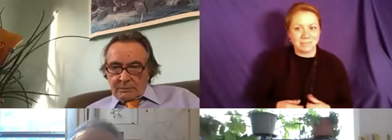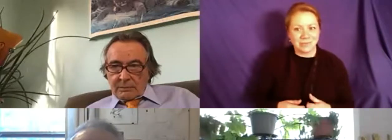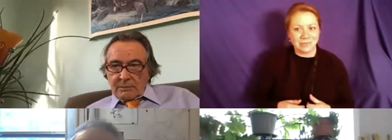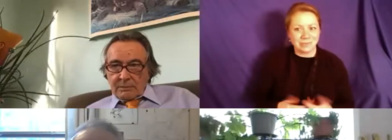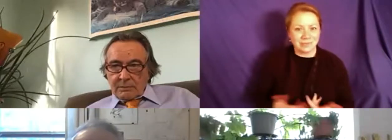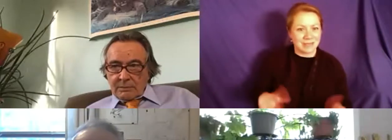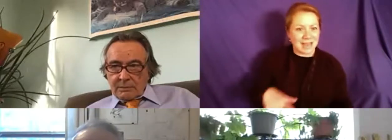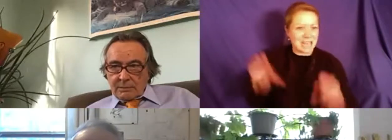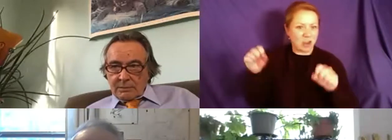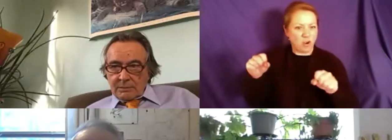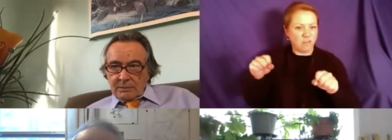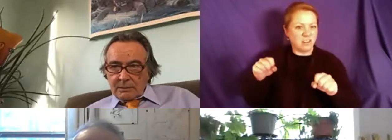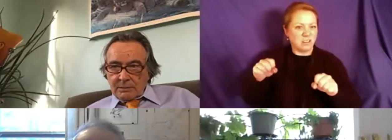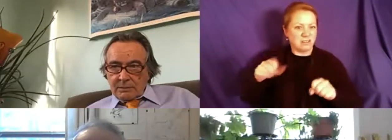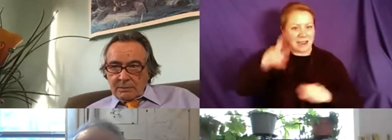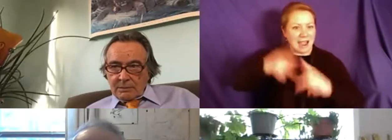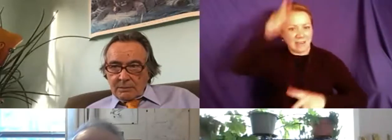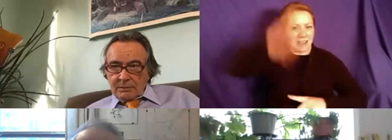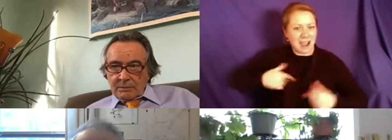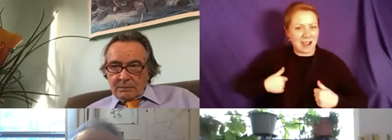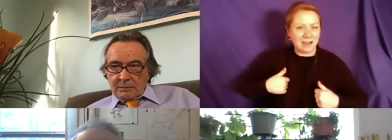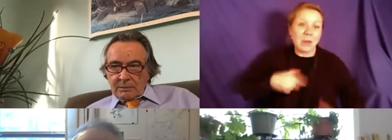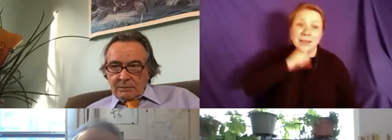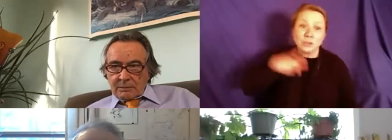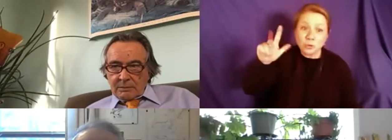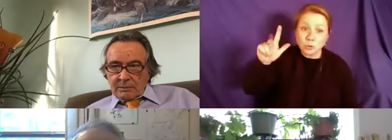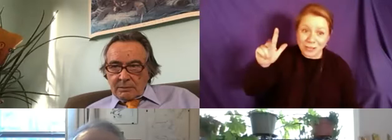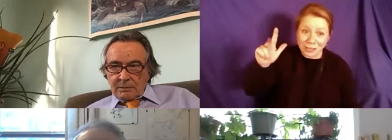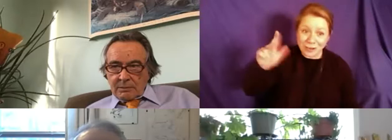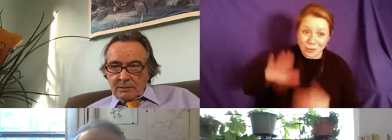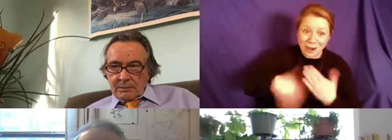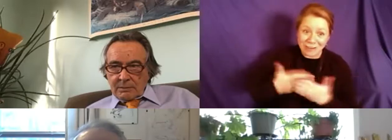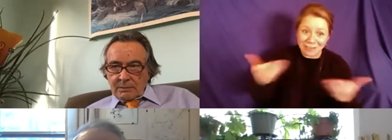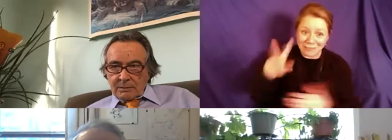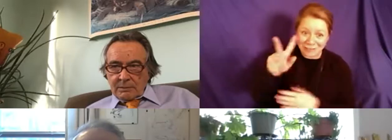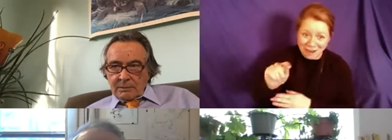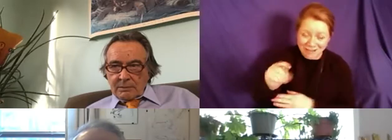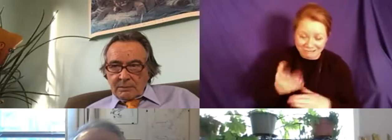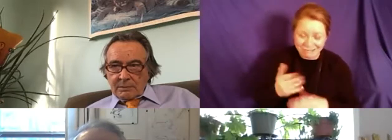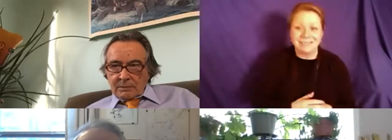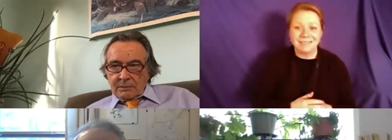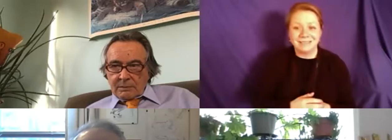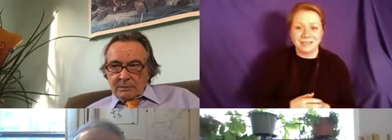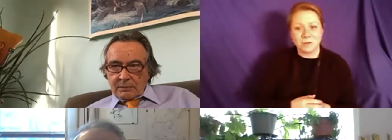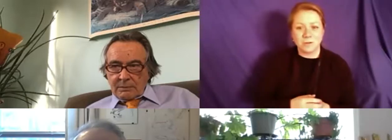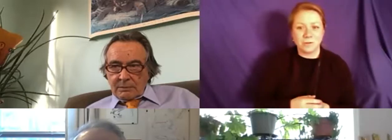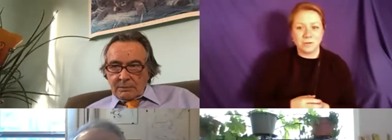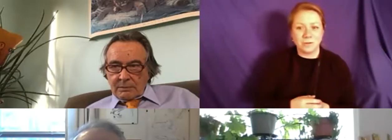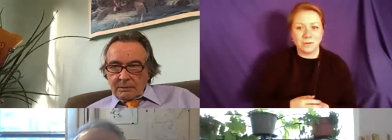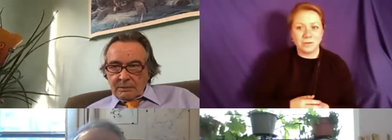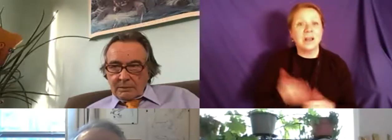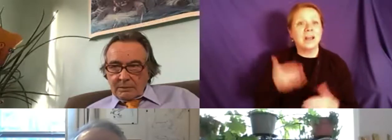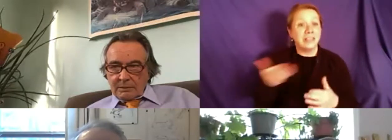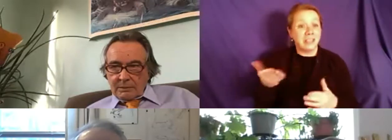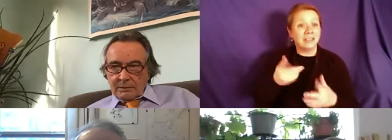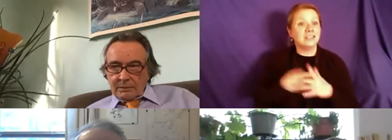take over kind of guy and all of this stuff. I was 23 when I got to Vermont. And so things started to